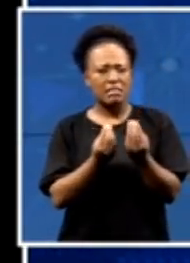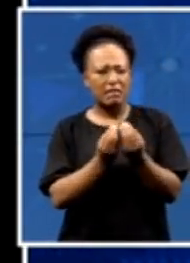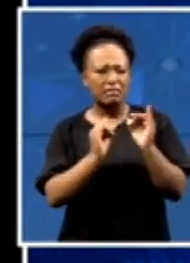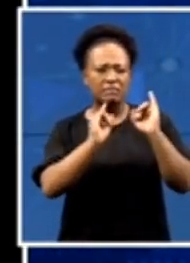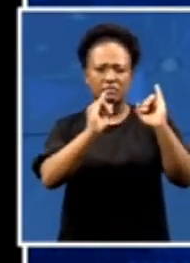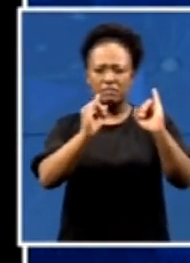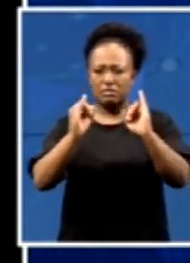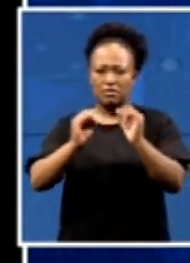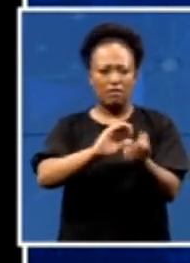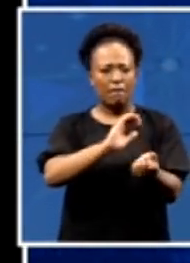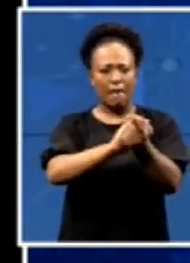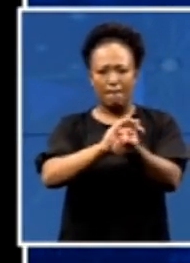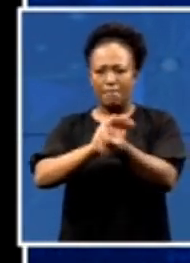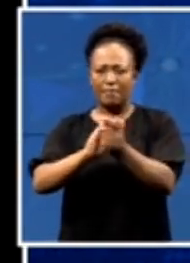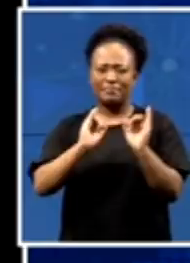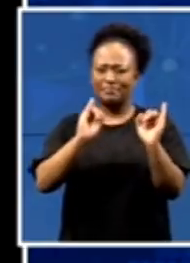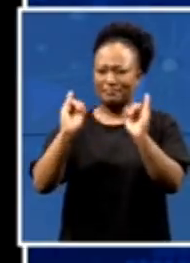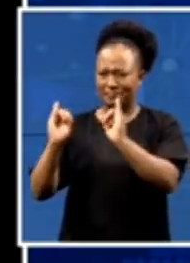in nature, where the